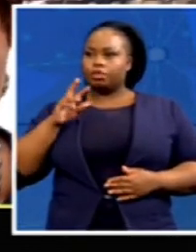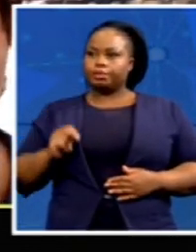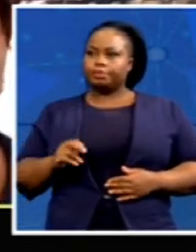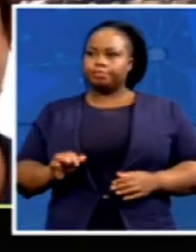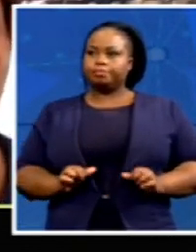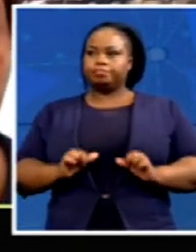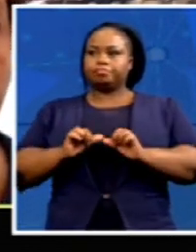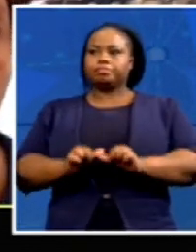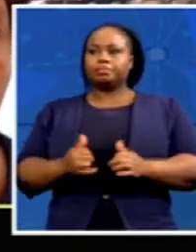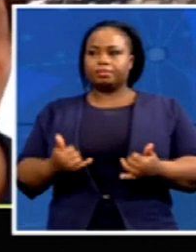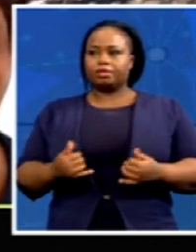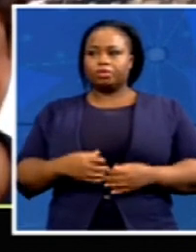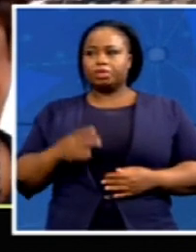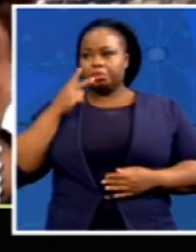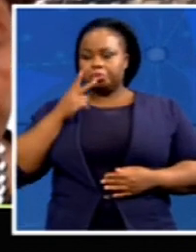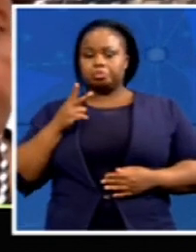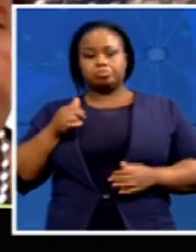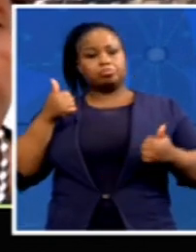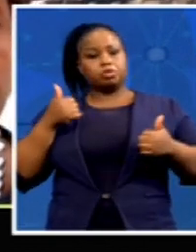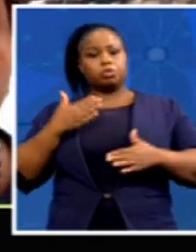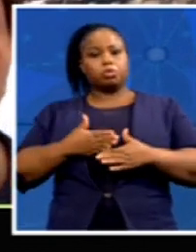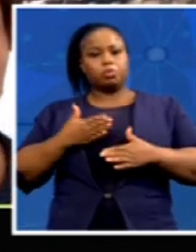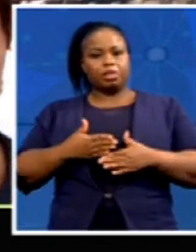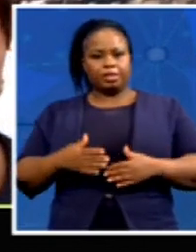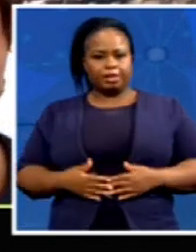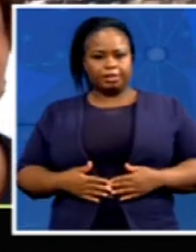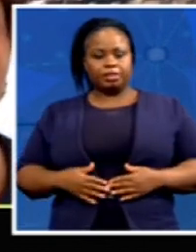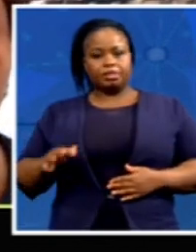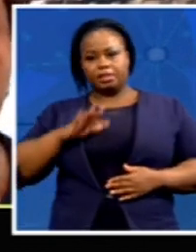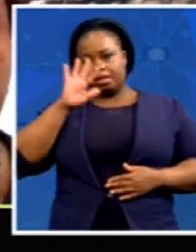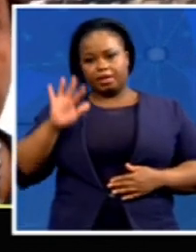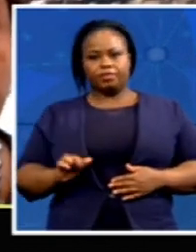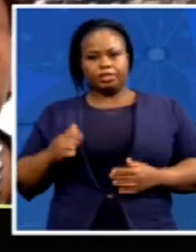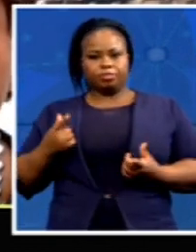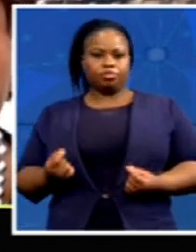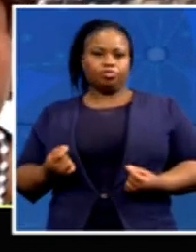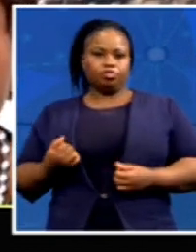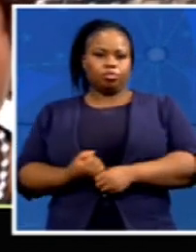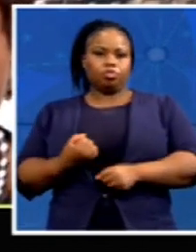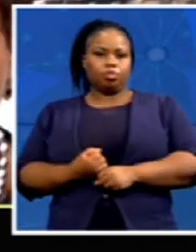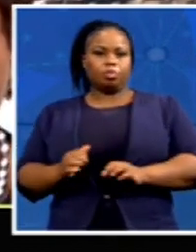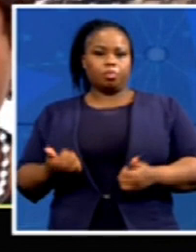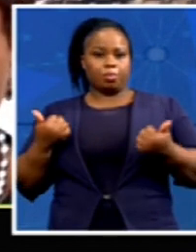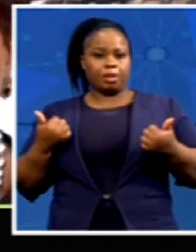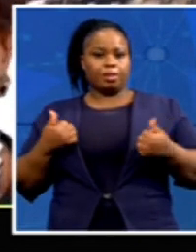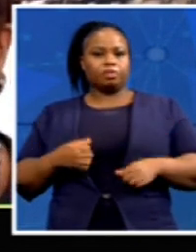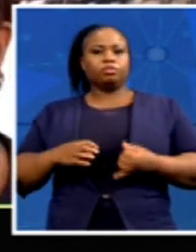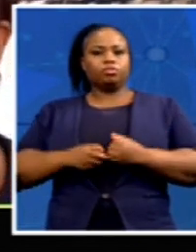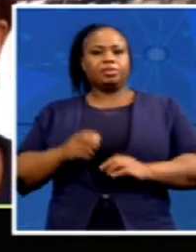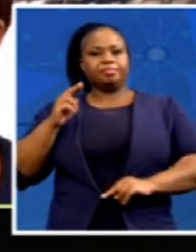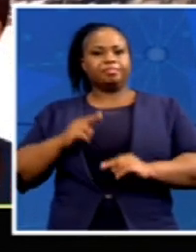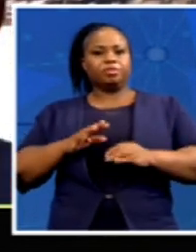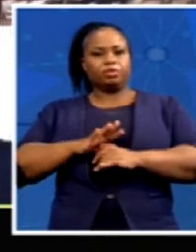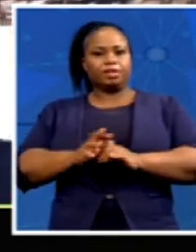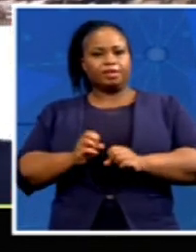work that Africa is doing in terms of fighting the COVID-19 pandemic. So now let's